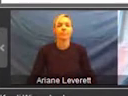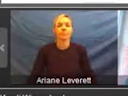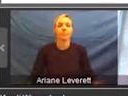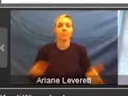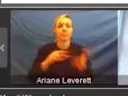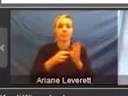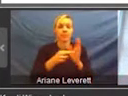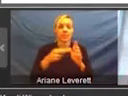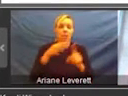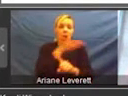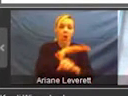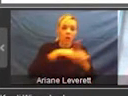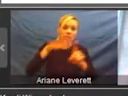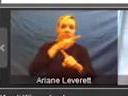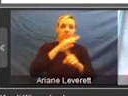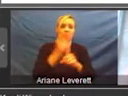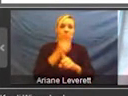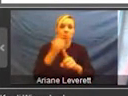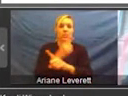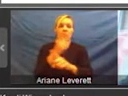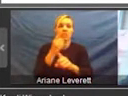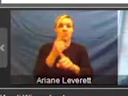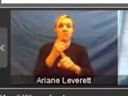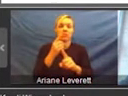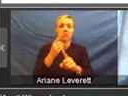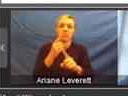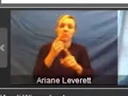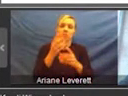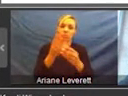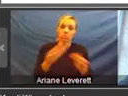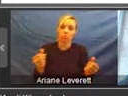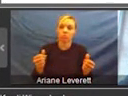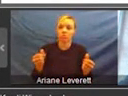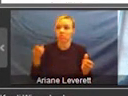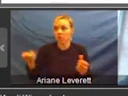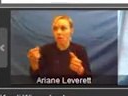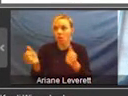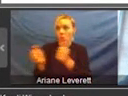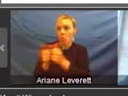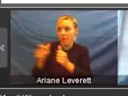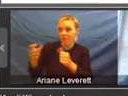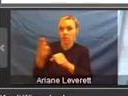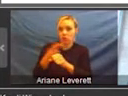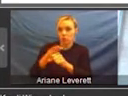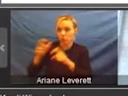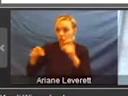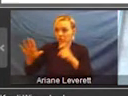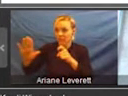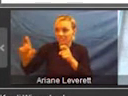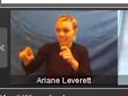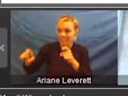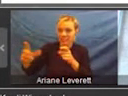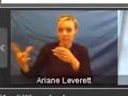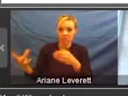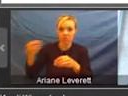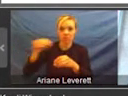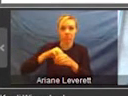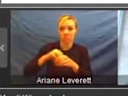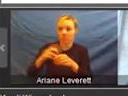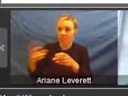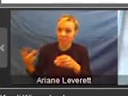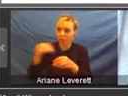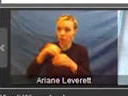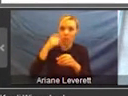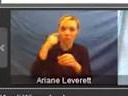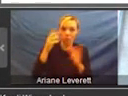context-appropriate solutions informed by user needs. Which means including all user groups in the planning, development, implementation, and assessment